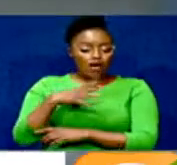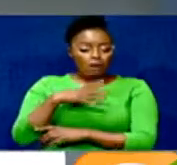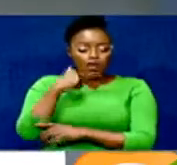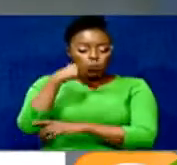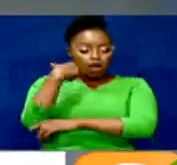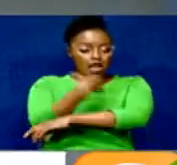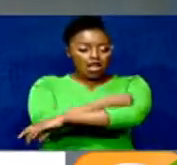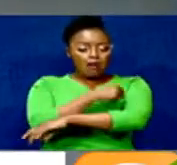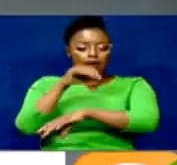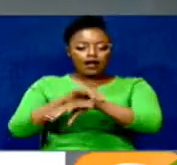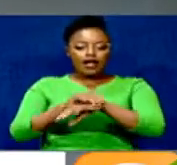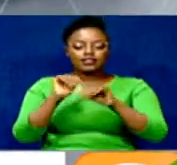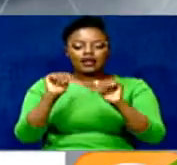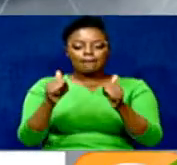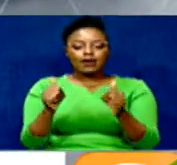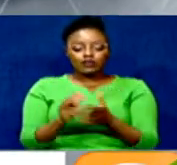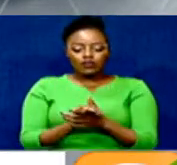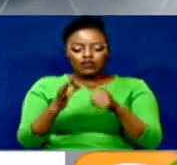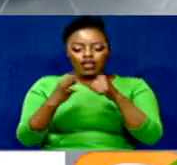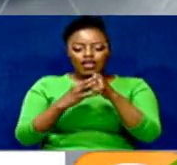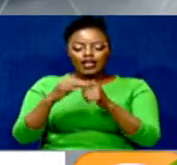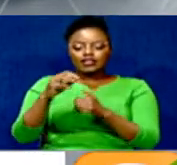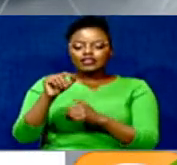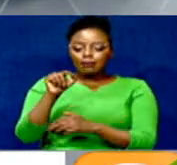been vaccinated.